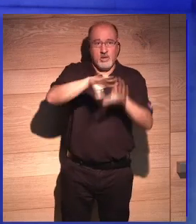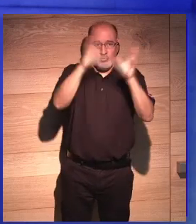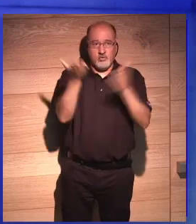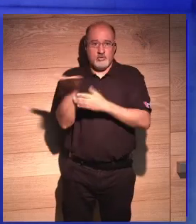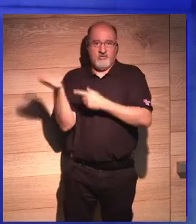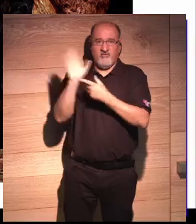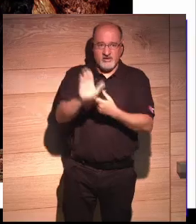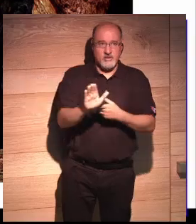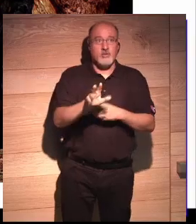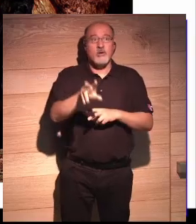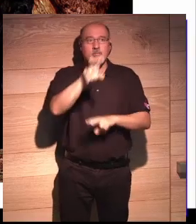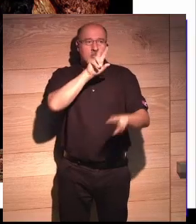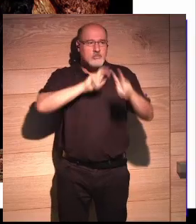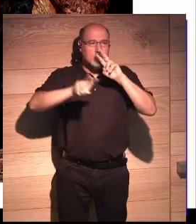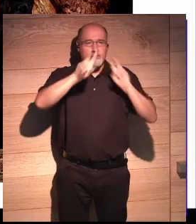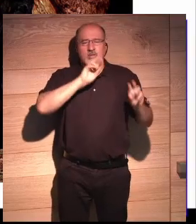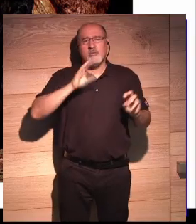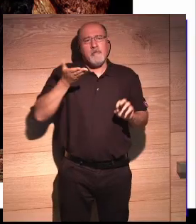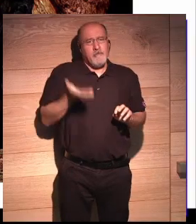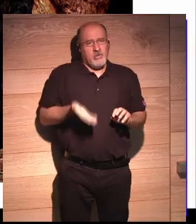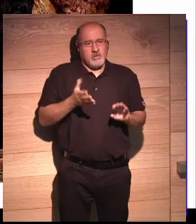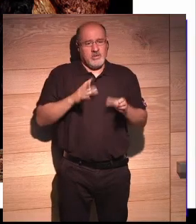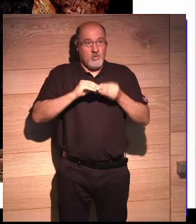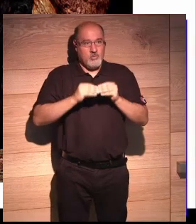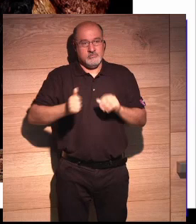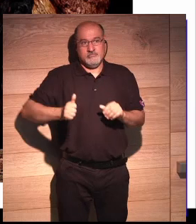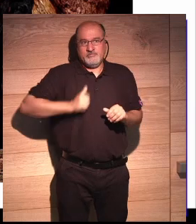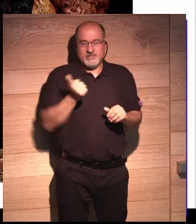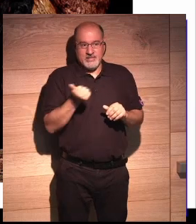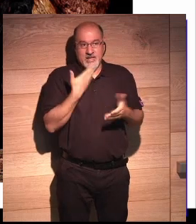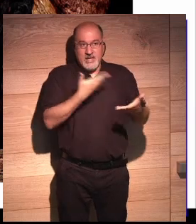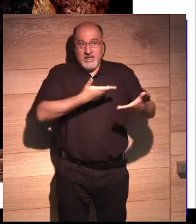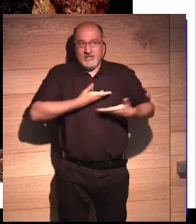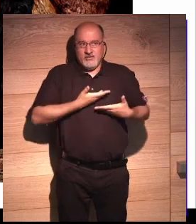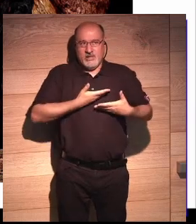although it's by no the wonderful thing about human beings is